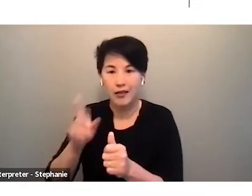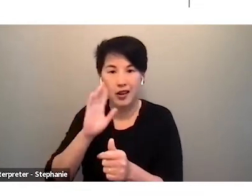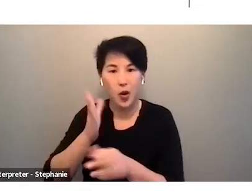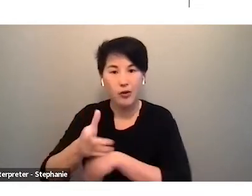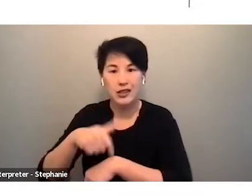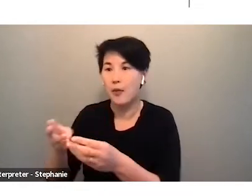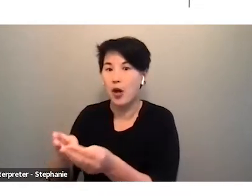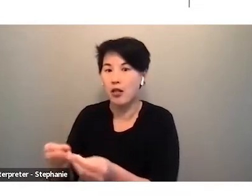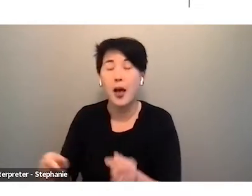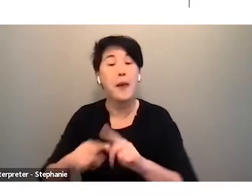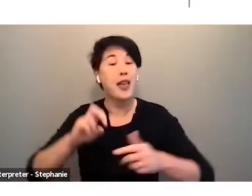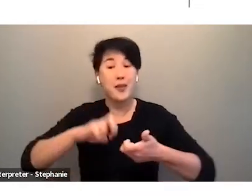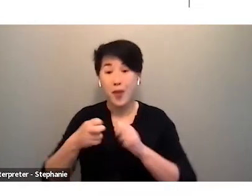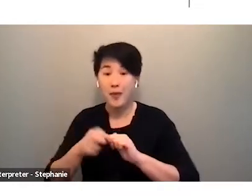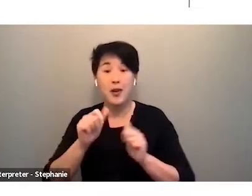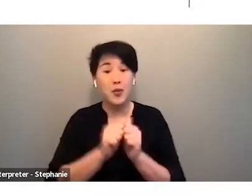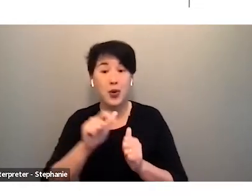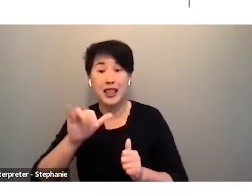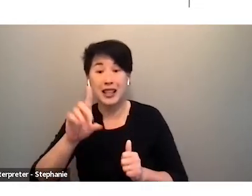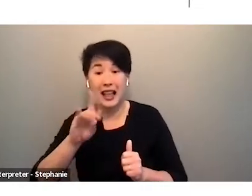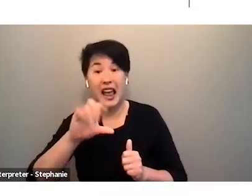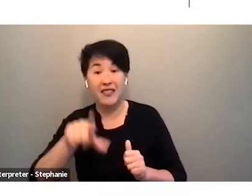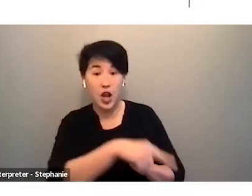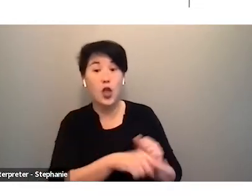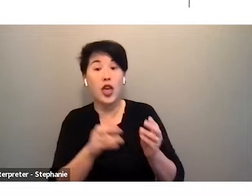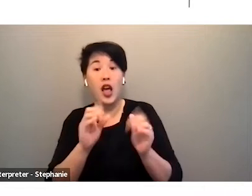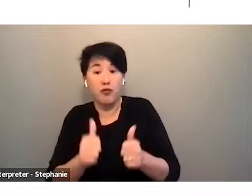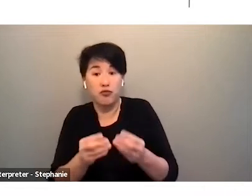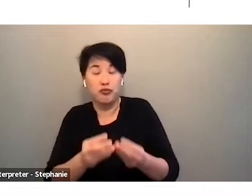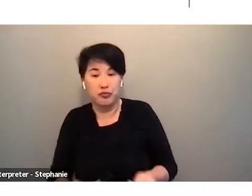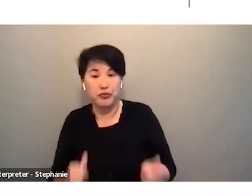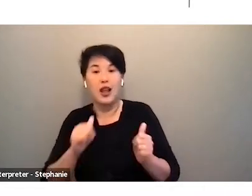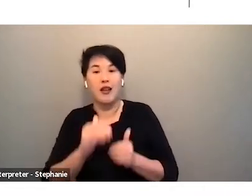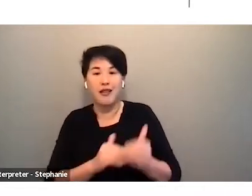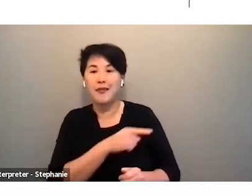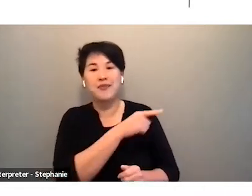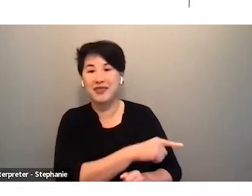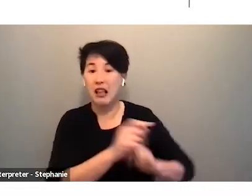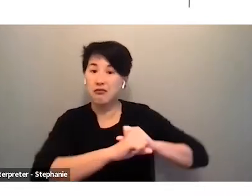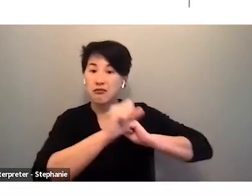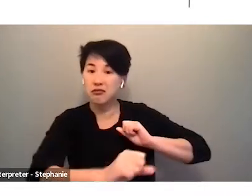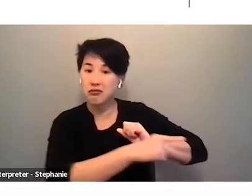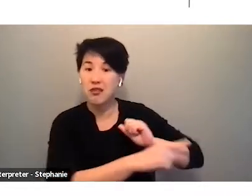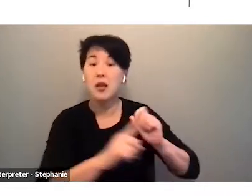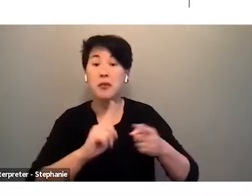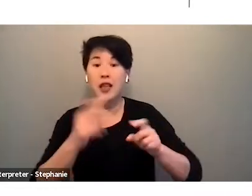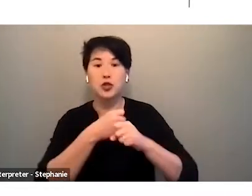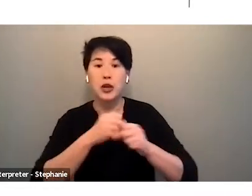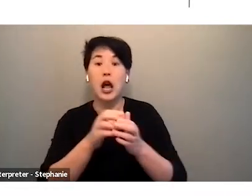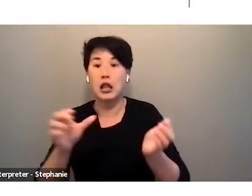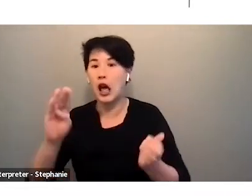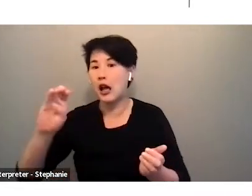landfill conditions, the process of degradation is delayed and it leads to an excess amount of methane that's produced. So in landfill